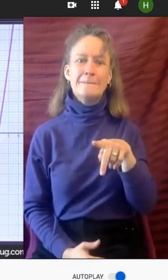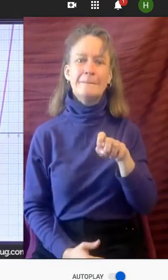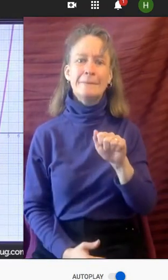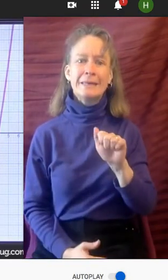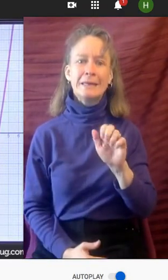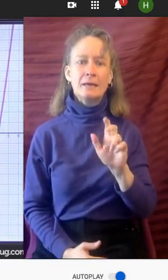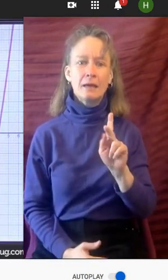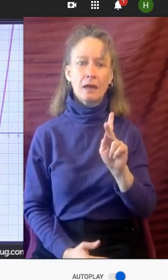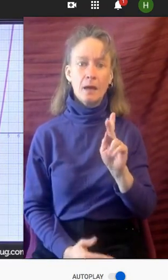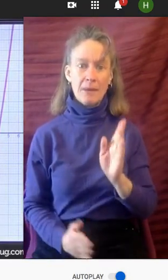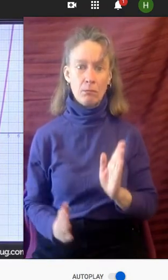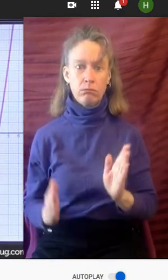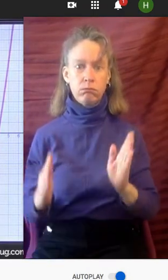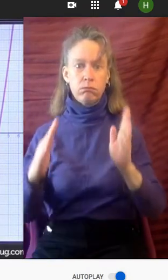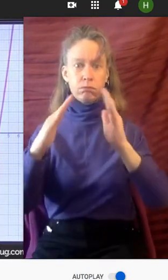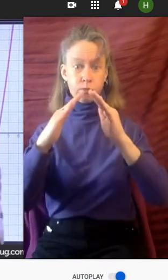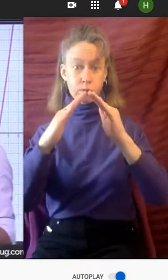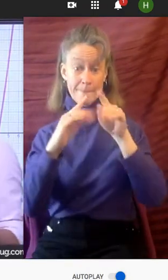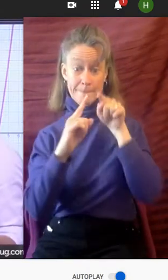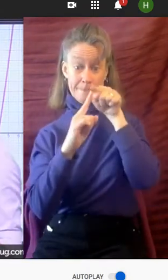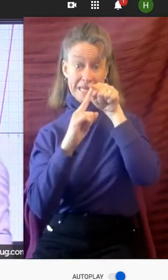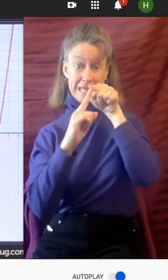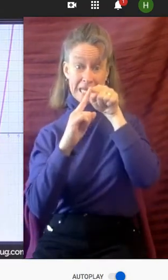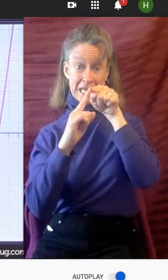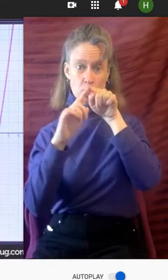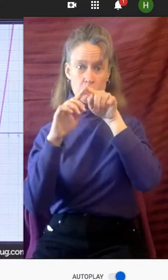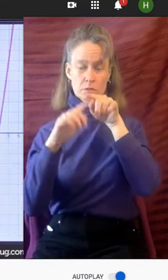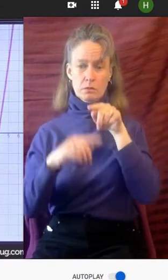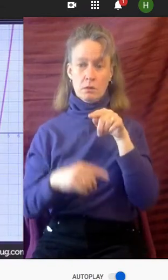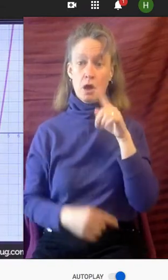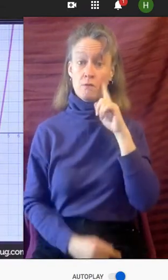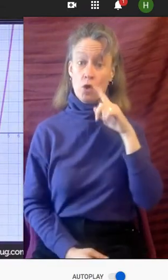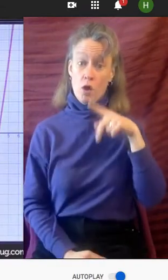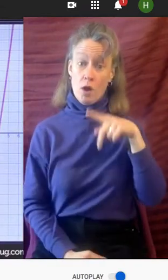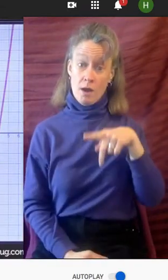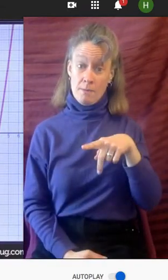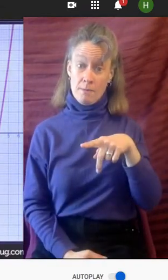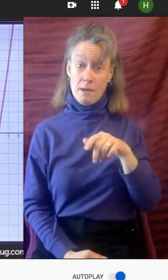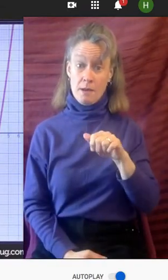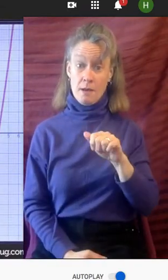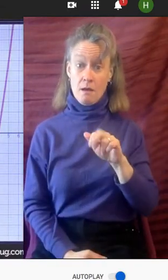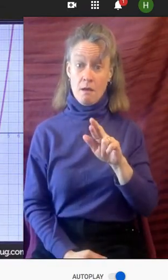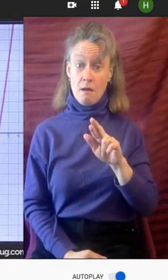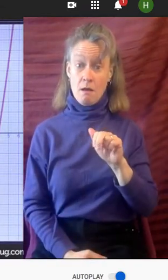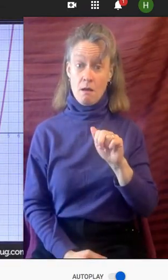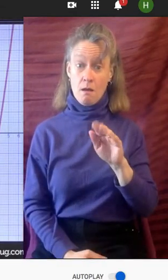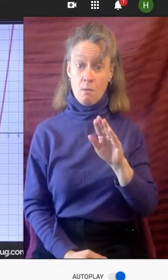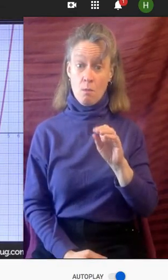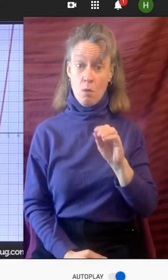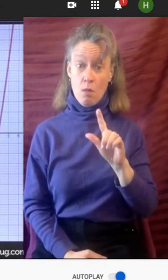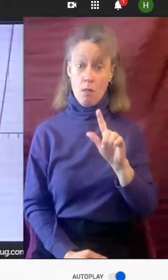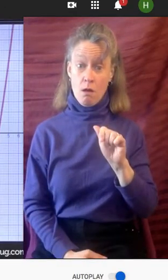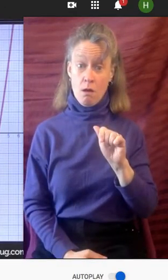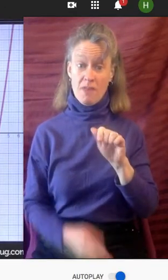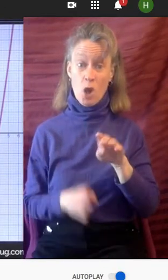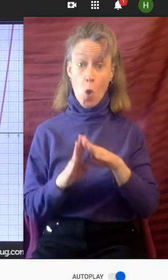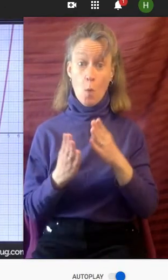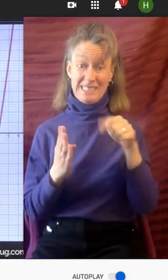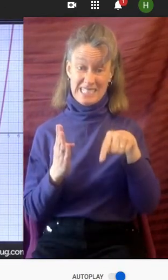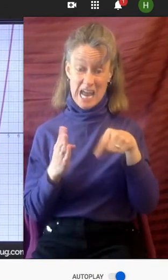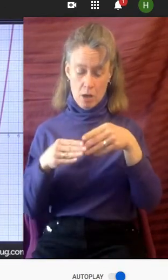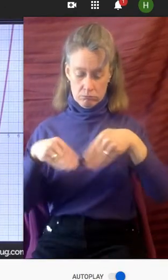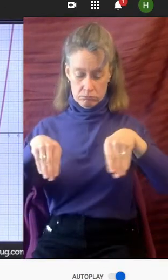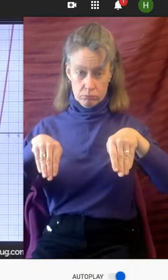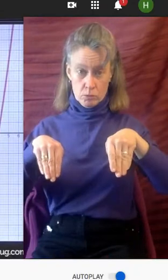the peak point on a parabola, which means for a parabola opening down, the vertex is